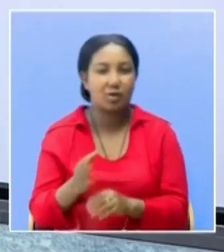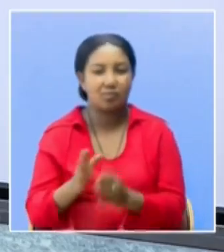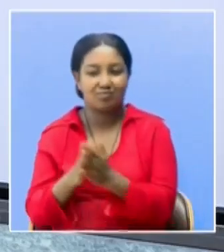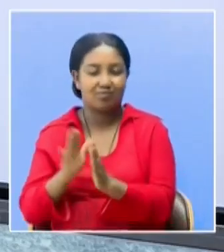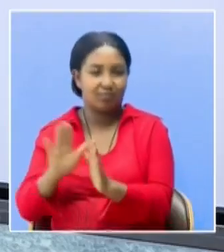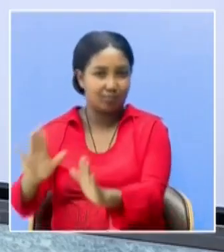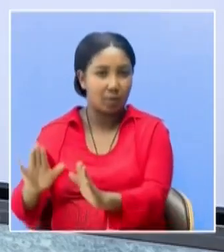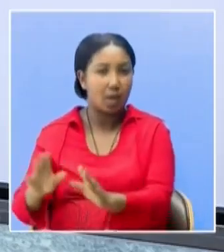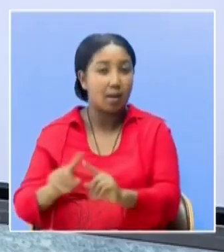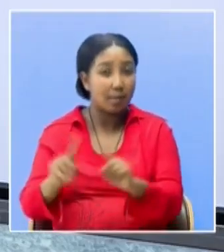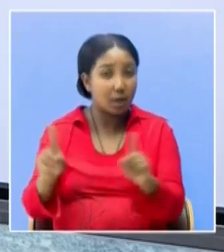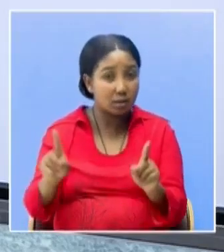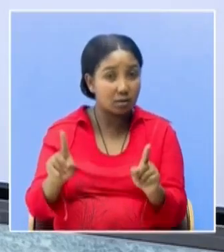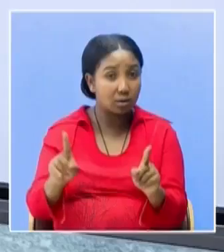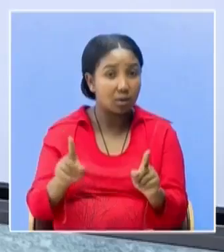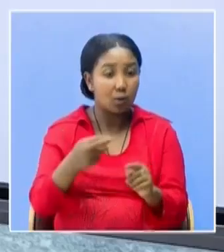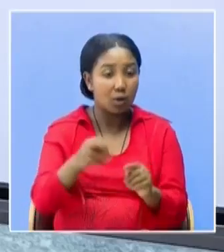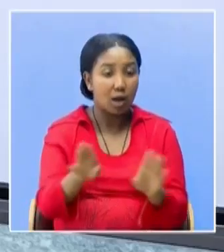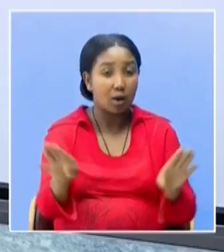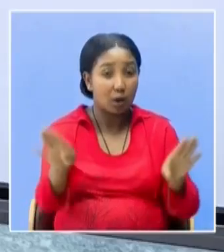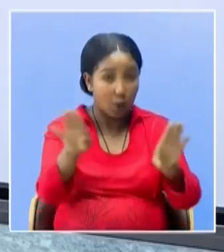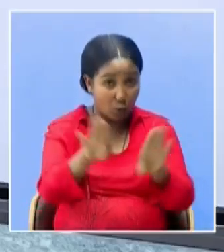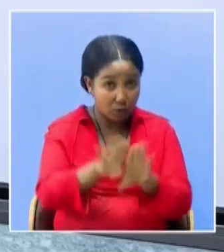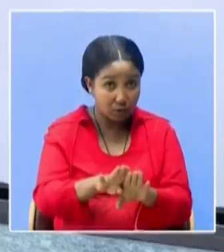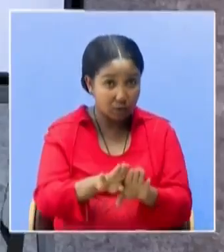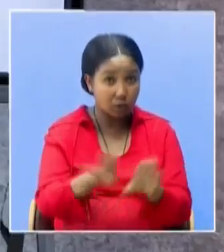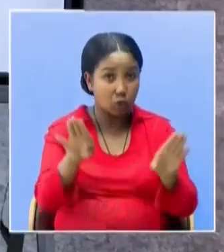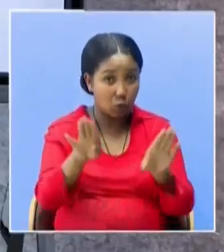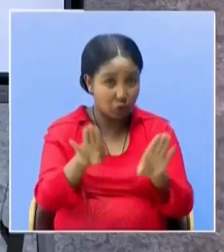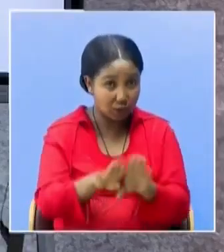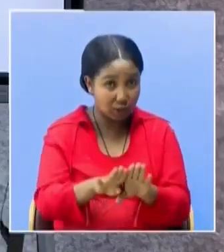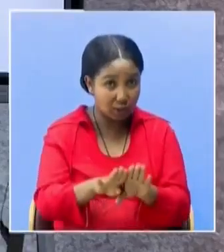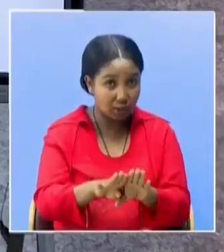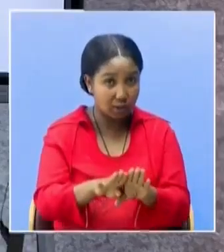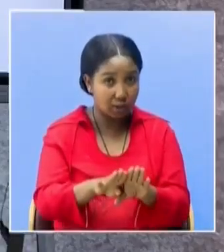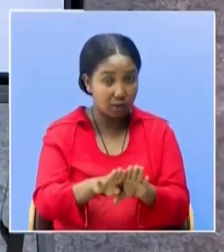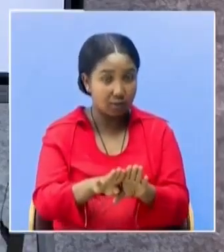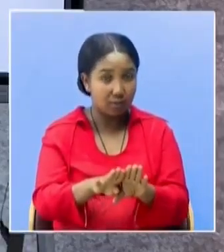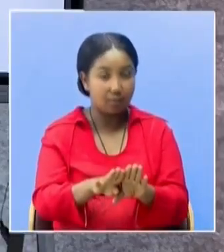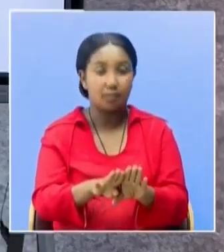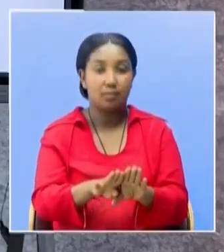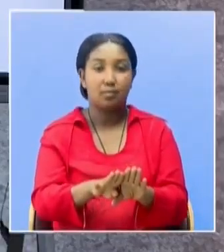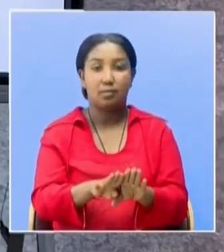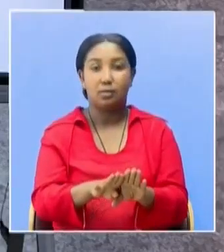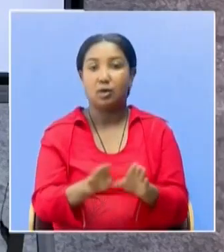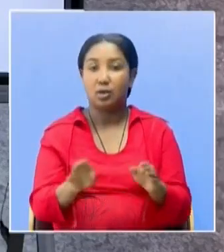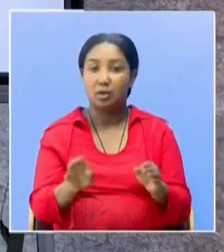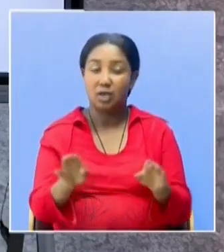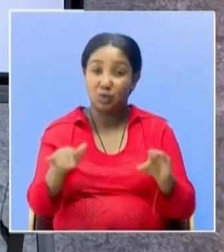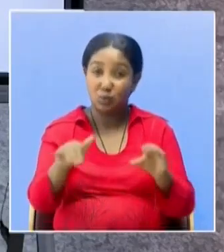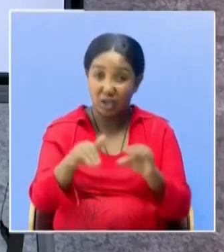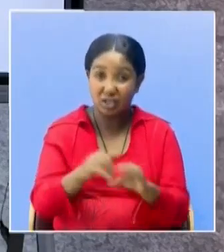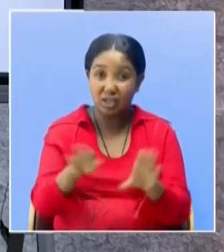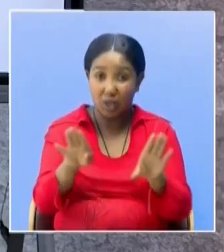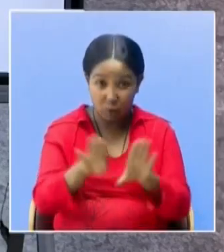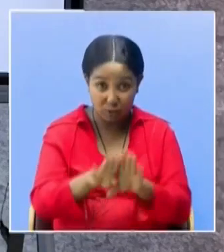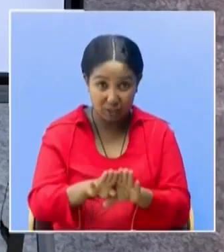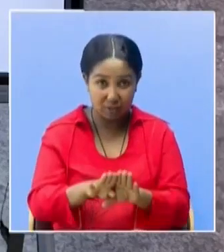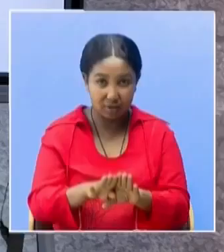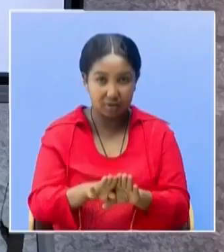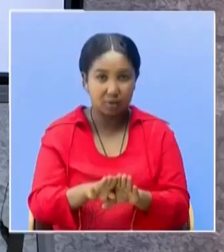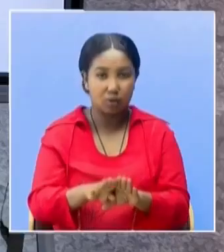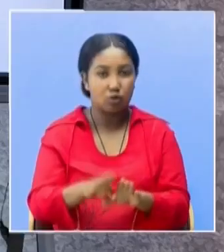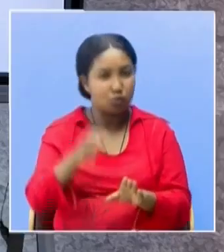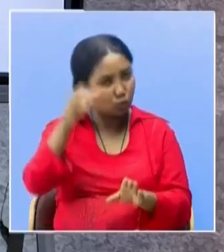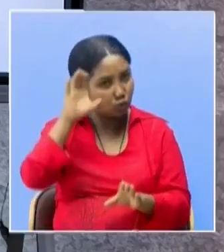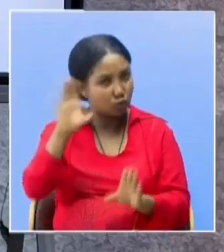interest. Whereas, while you are closing your introductory phrases or paragraph, you